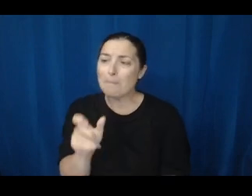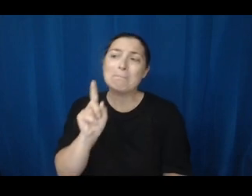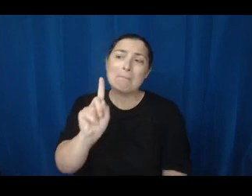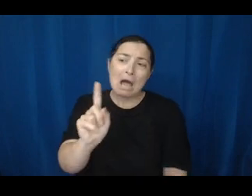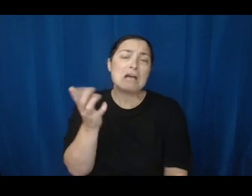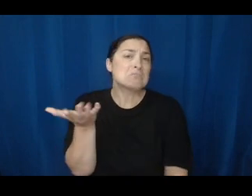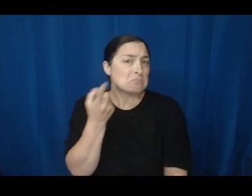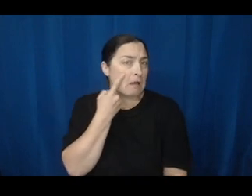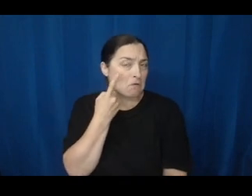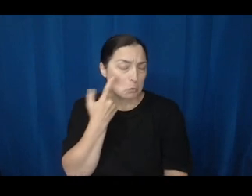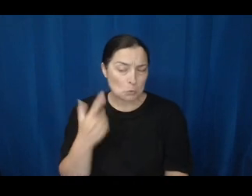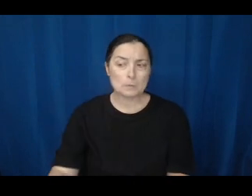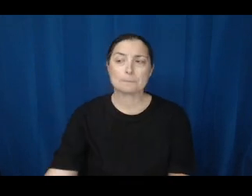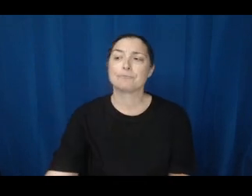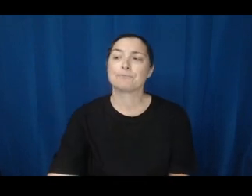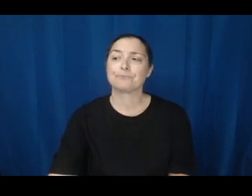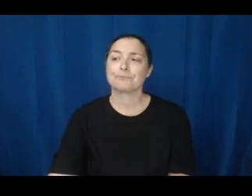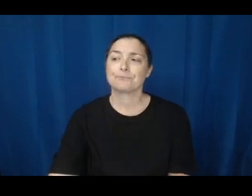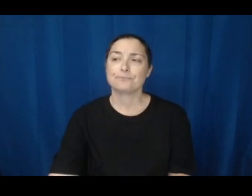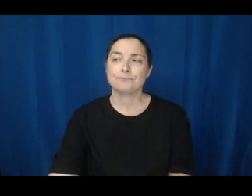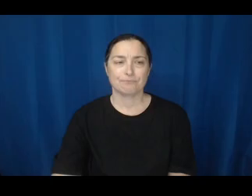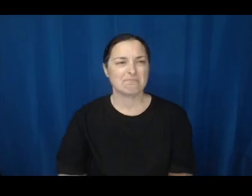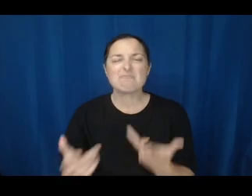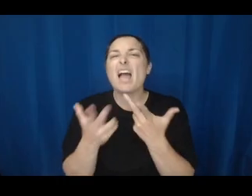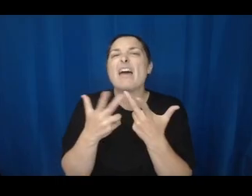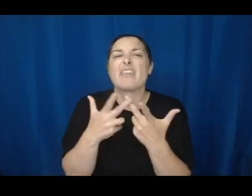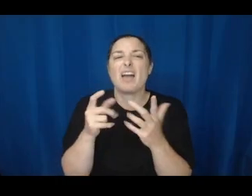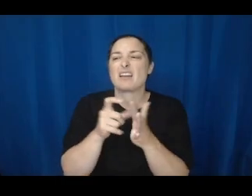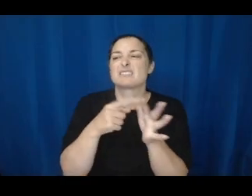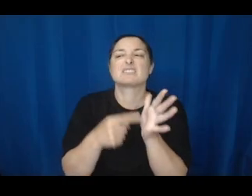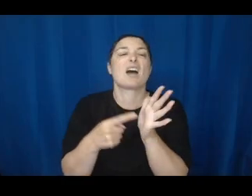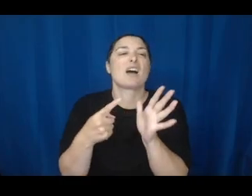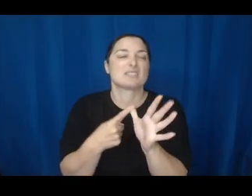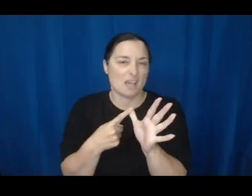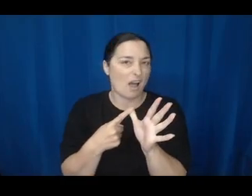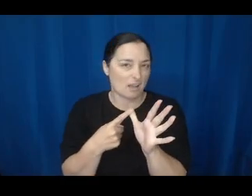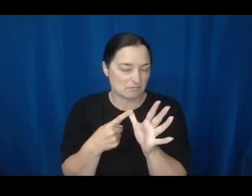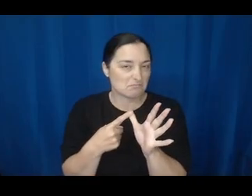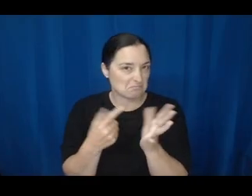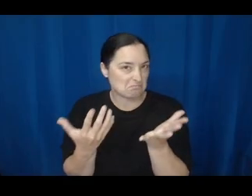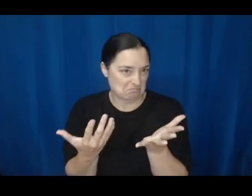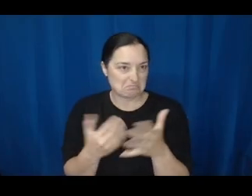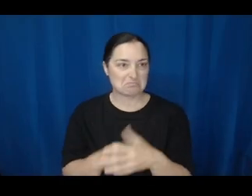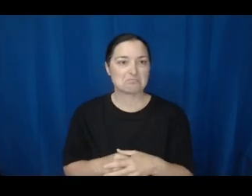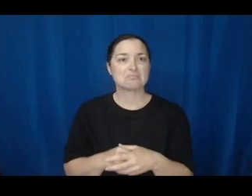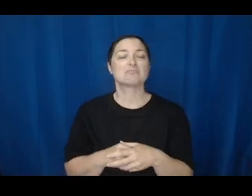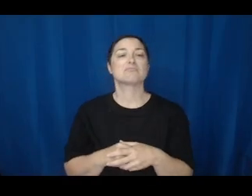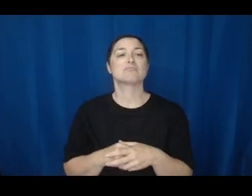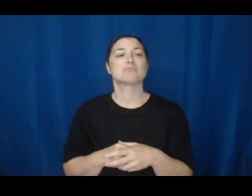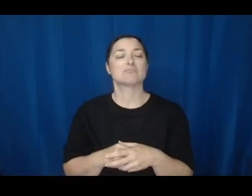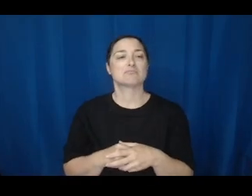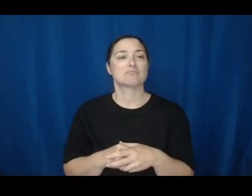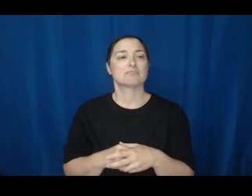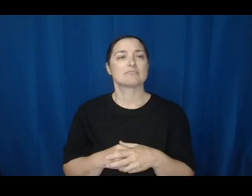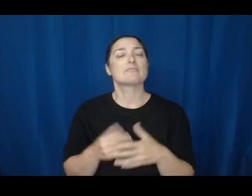some more data here that we can answer this question: what's the state of education?